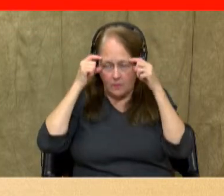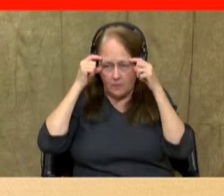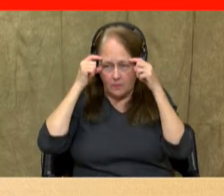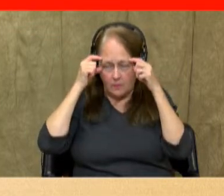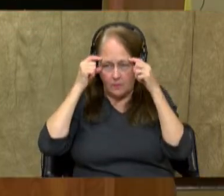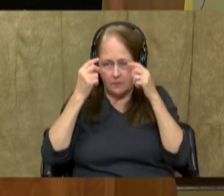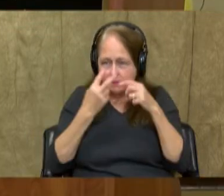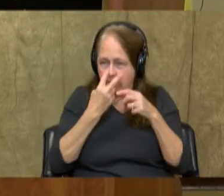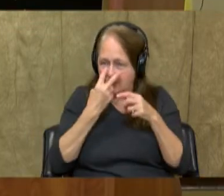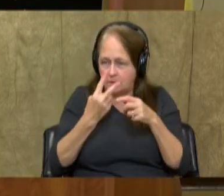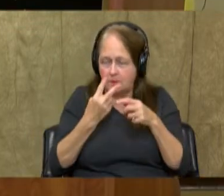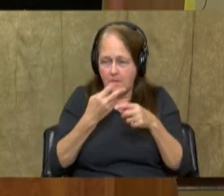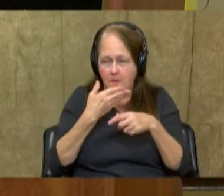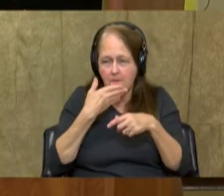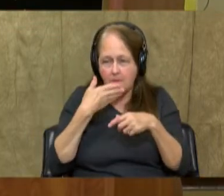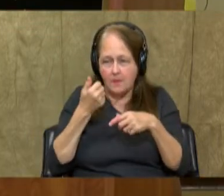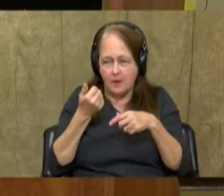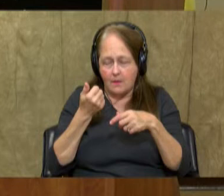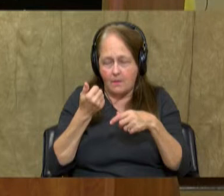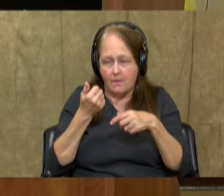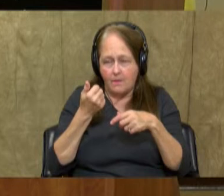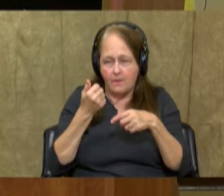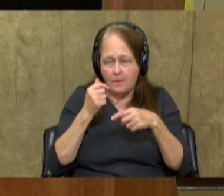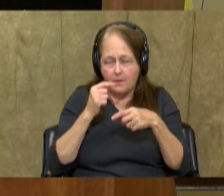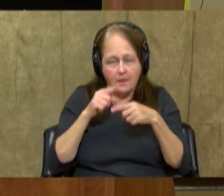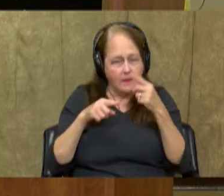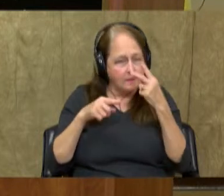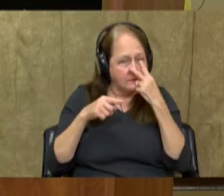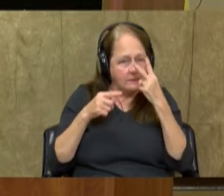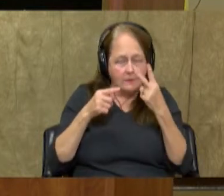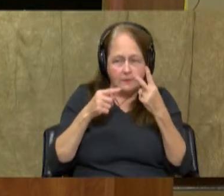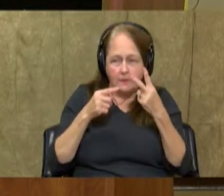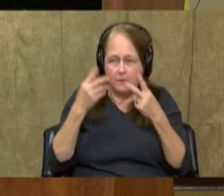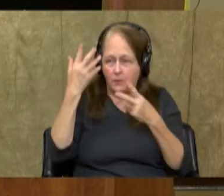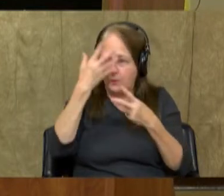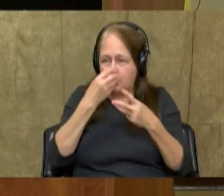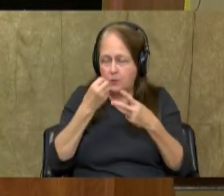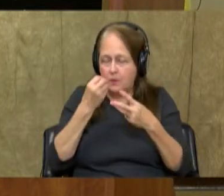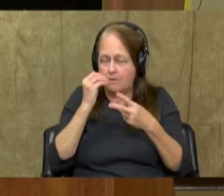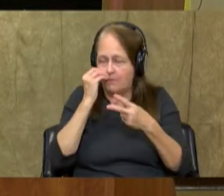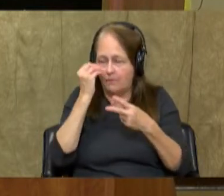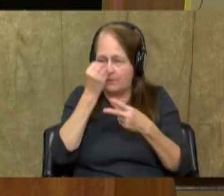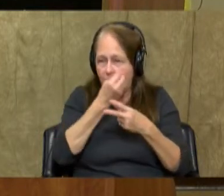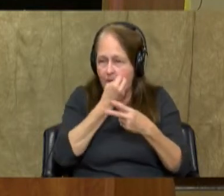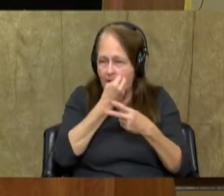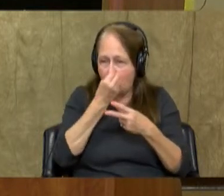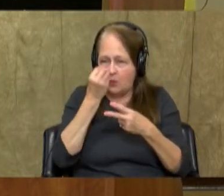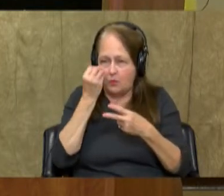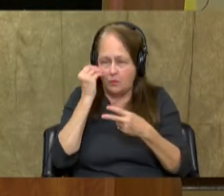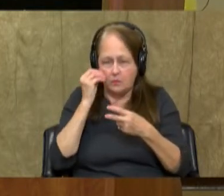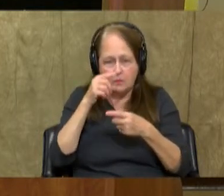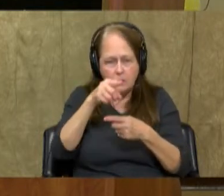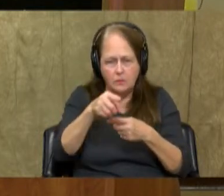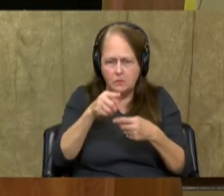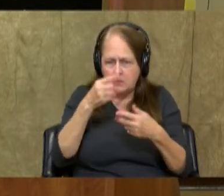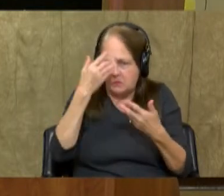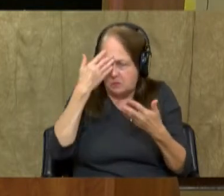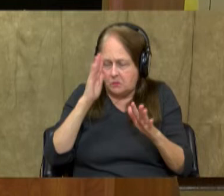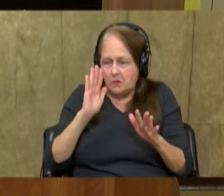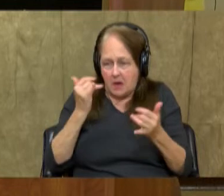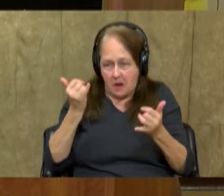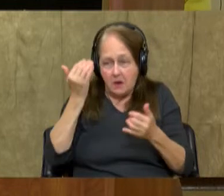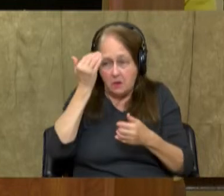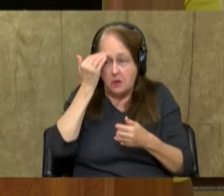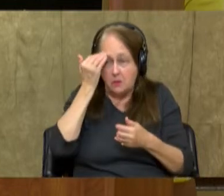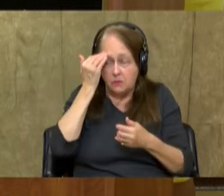he could see better. He was missing out on things. He didn't know how pretty that flower was over across the room. Now he does.